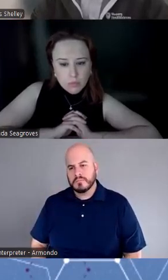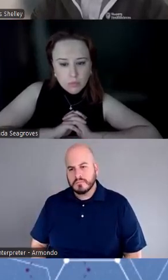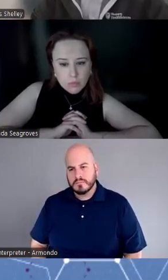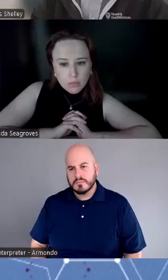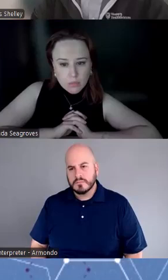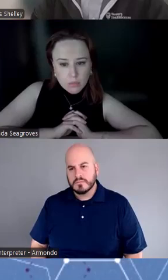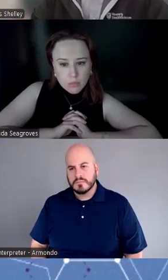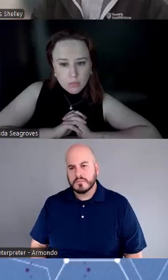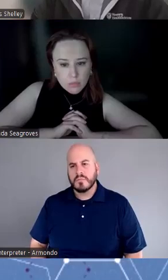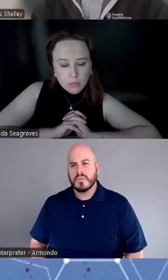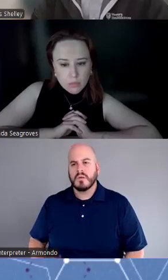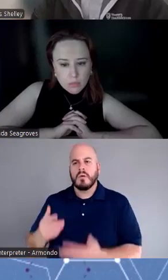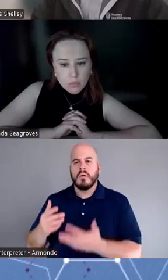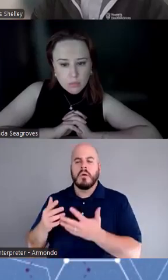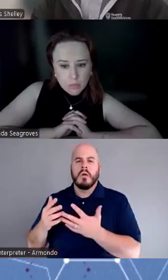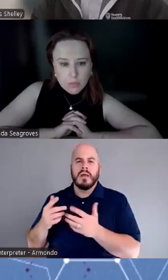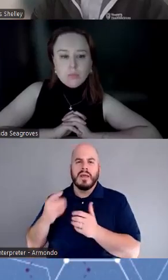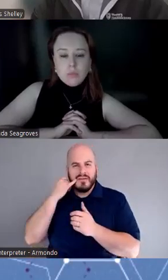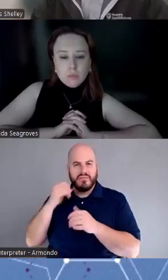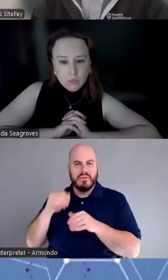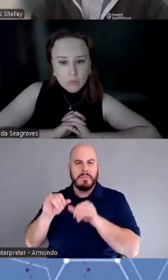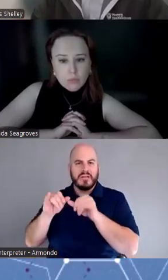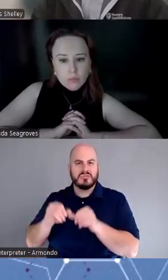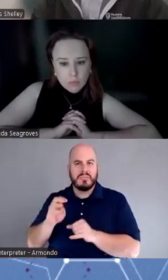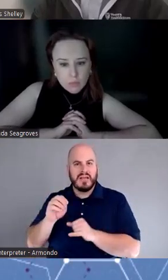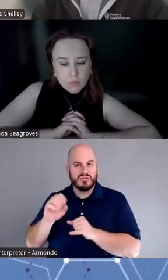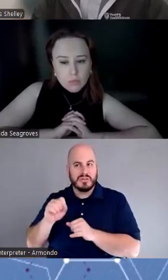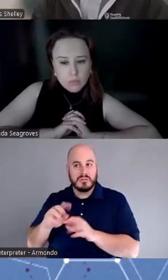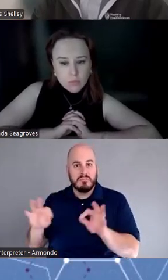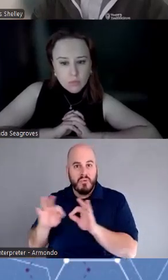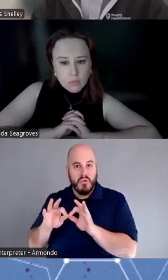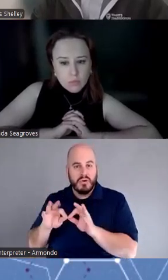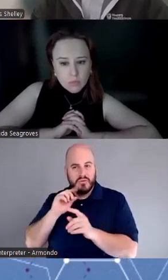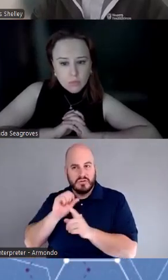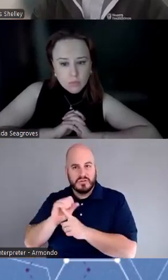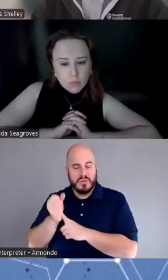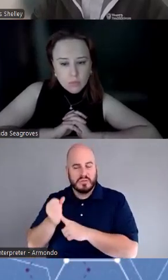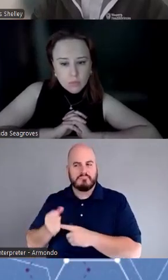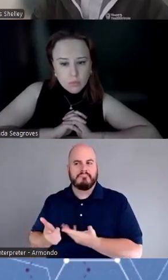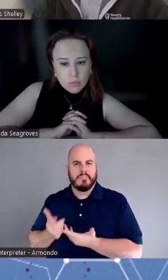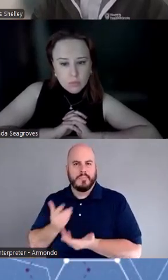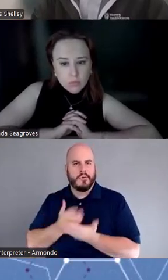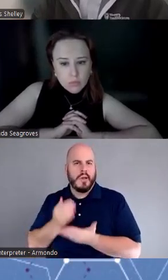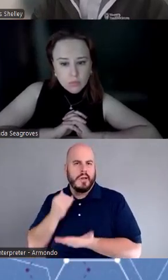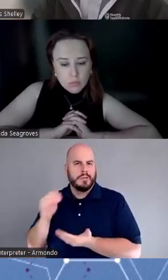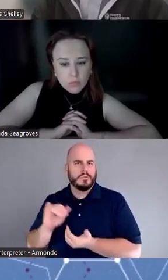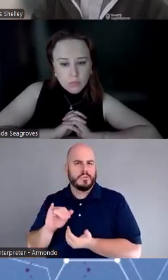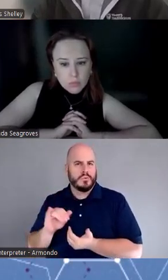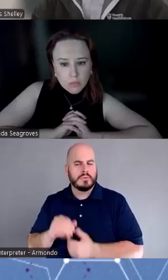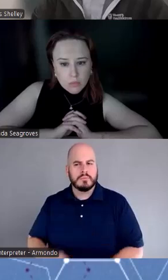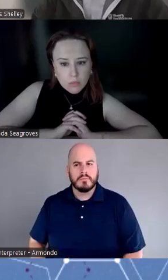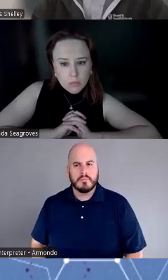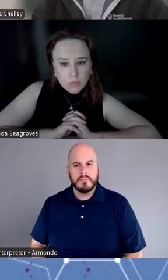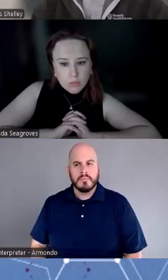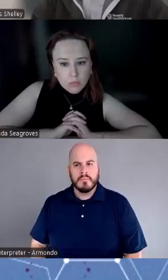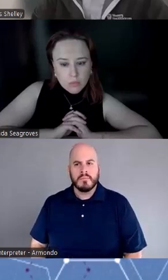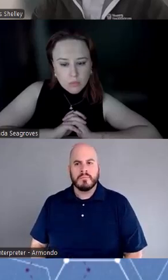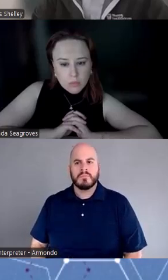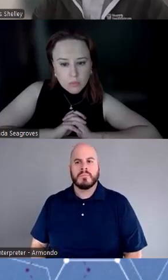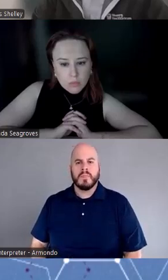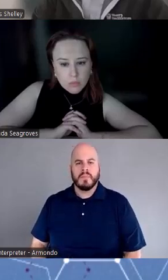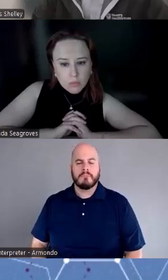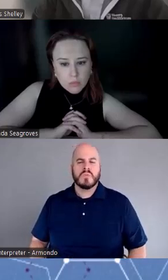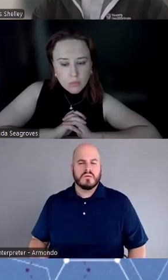if metrics were important in your work case or scenario, because that is a very fraught space